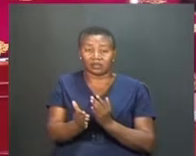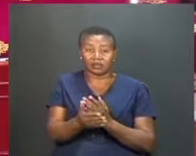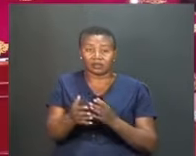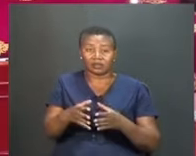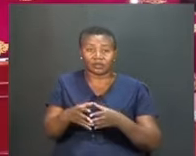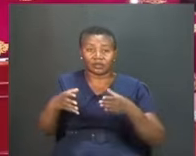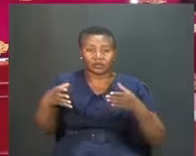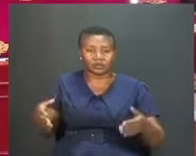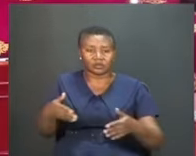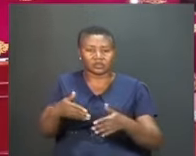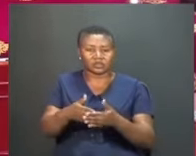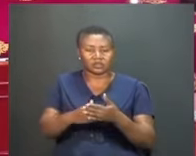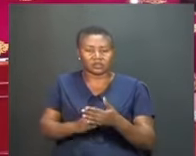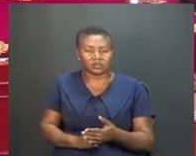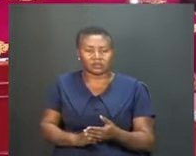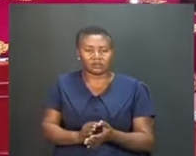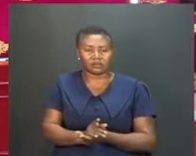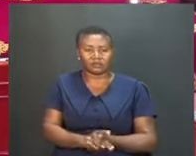leader.